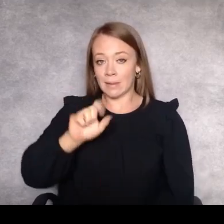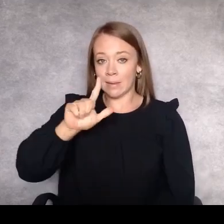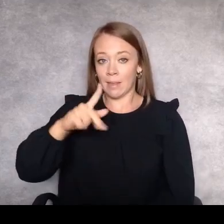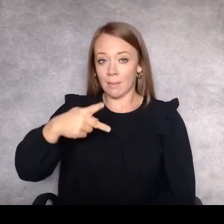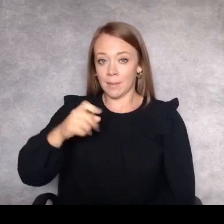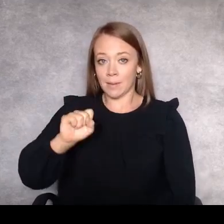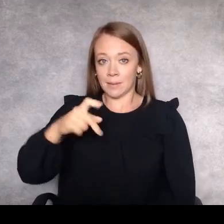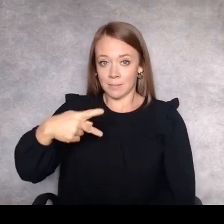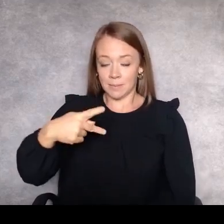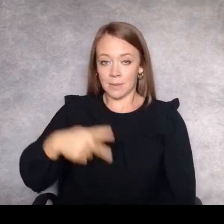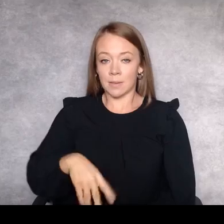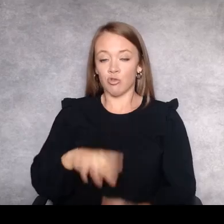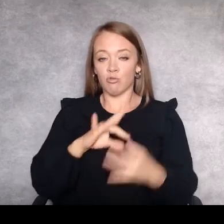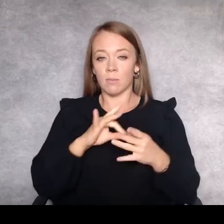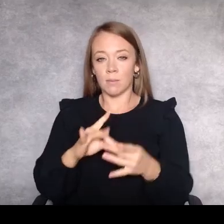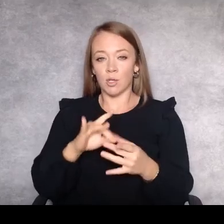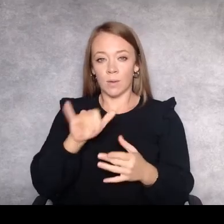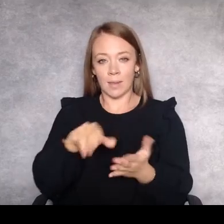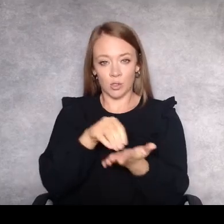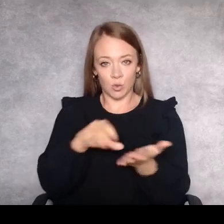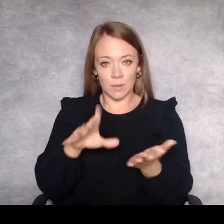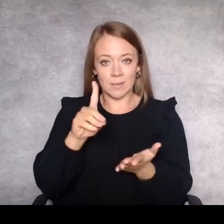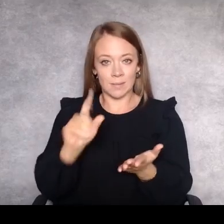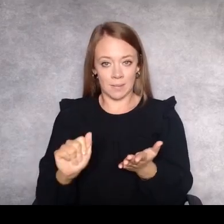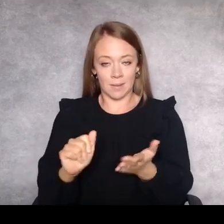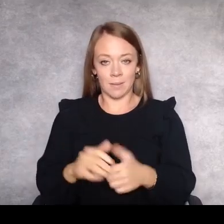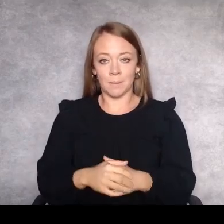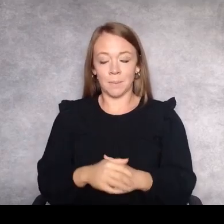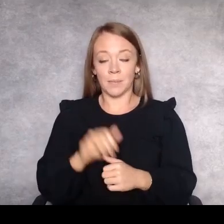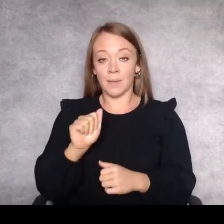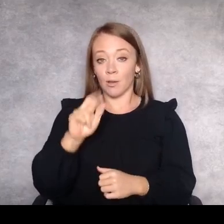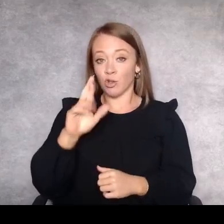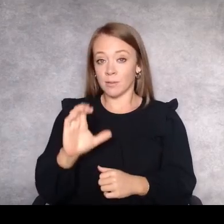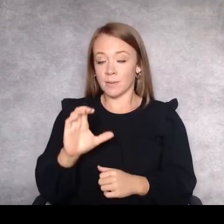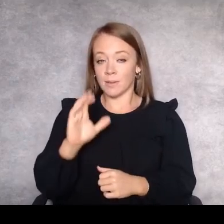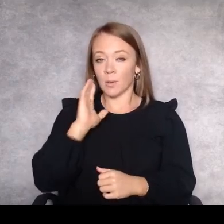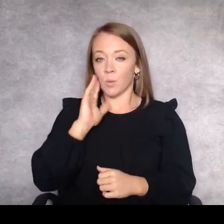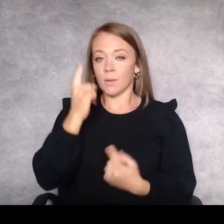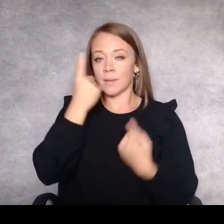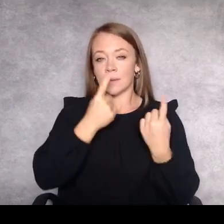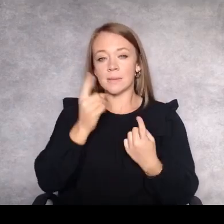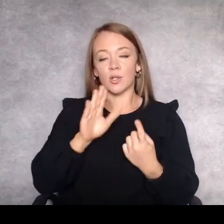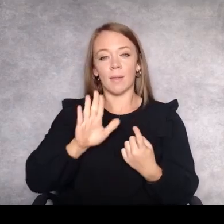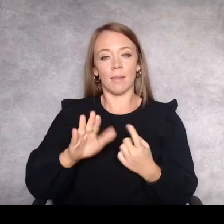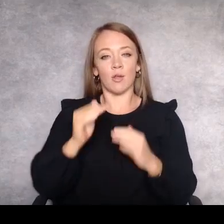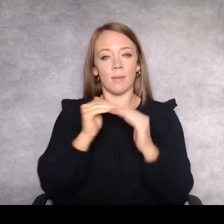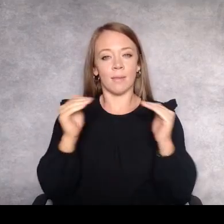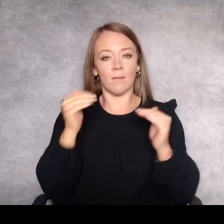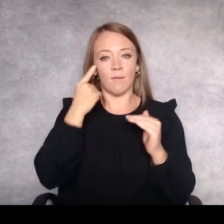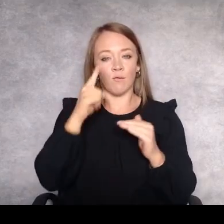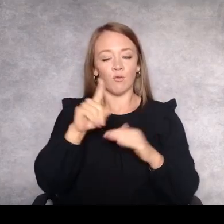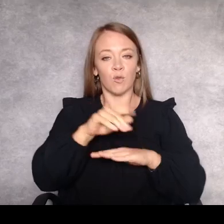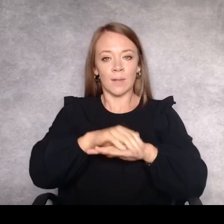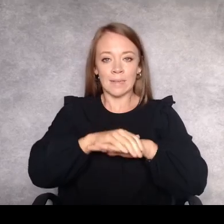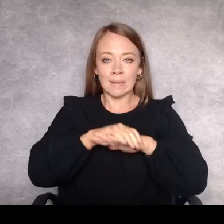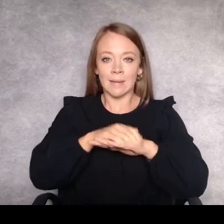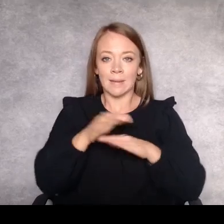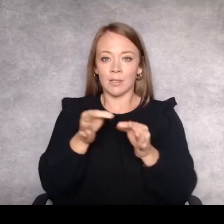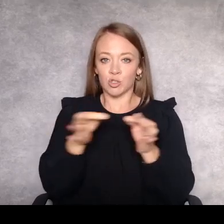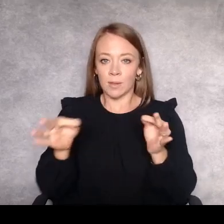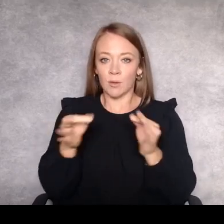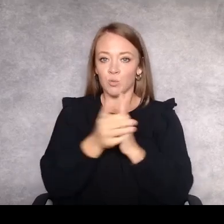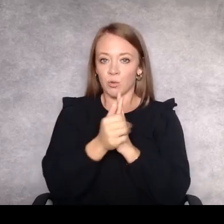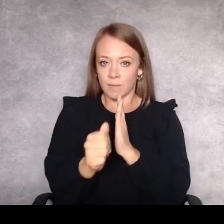ELPSP, as related to the student's disability. The ARC considers the student's level of English